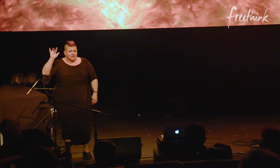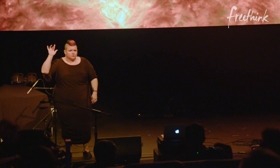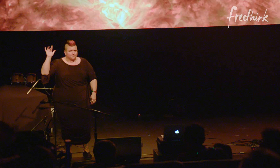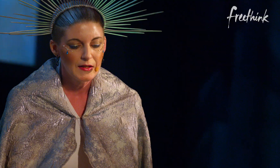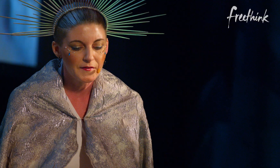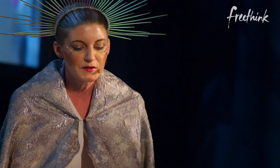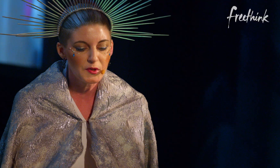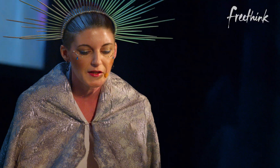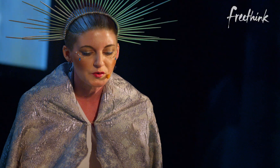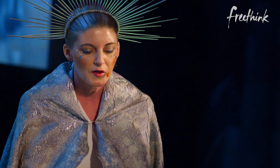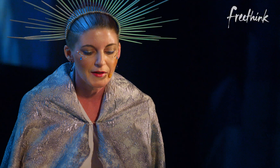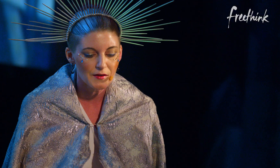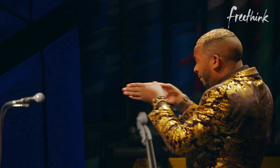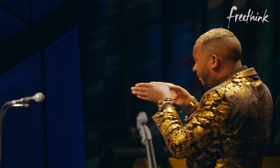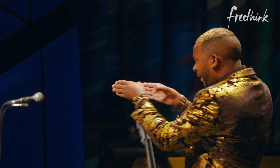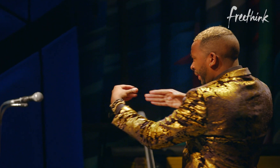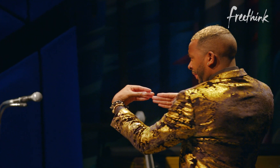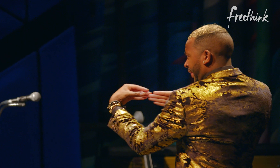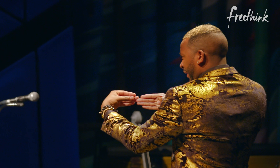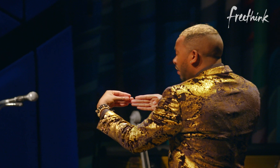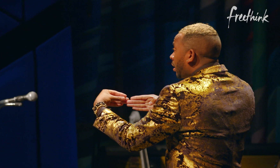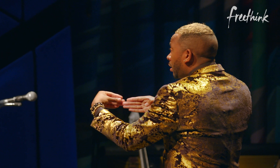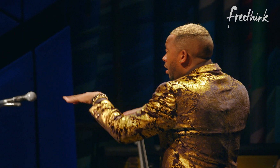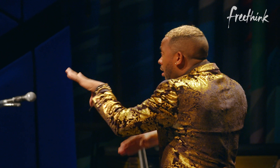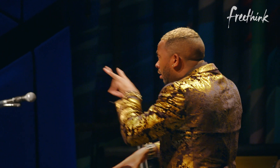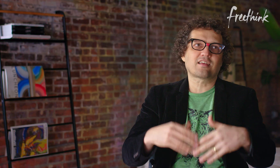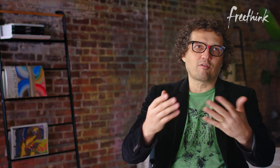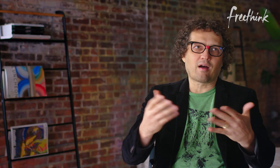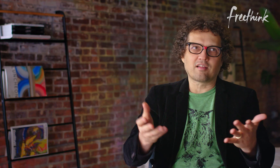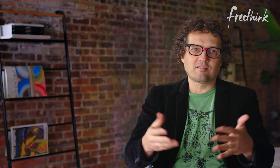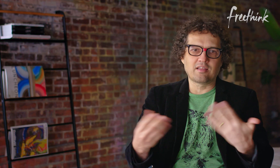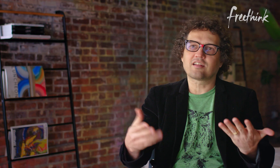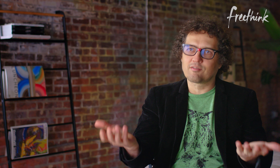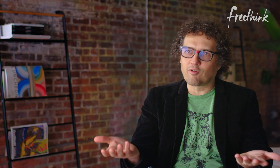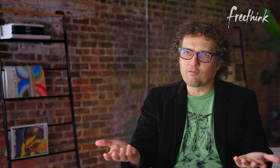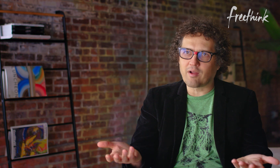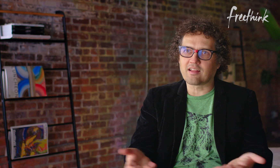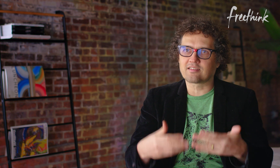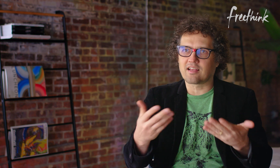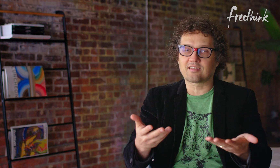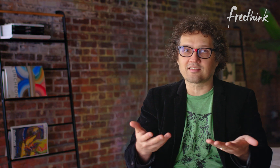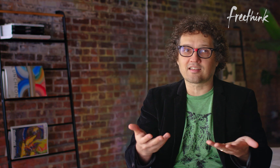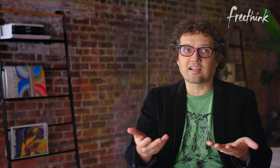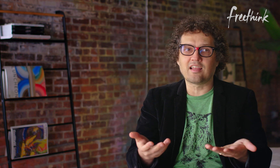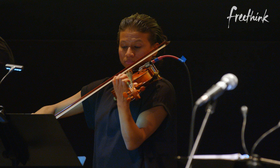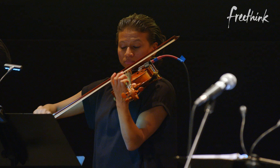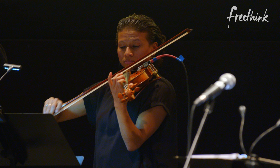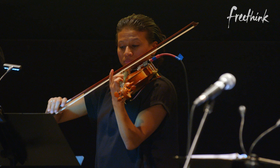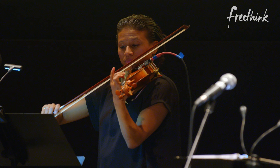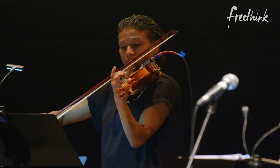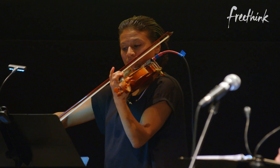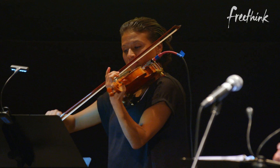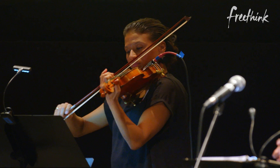from very different angles, and it's very interesting to see different perspectives. And I think that's how the arts evolved, right, as a technique,